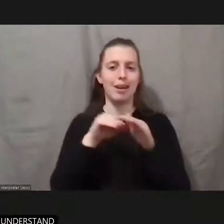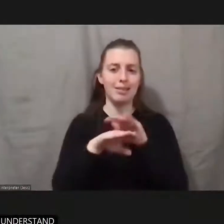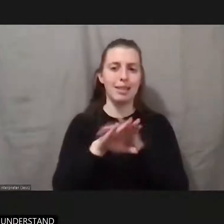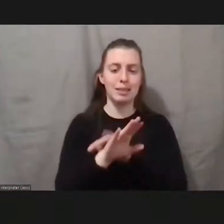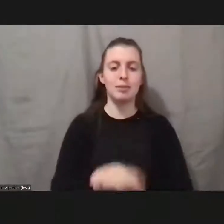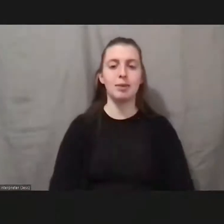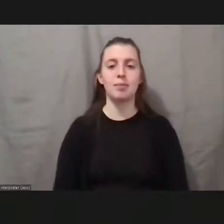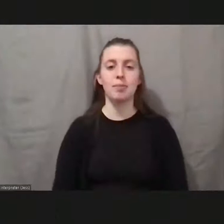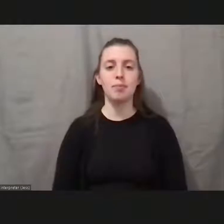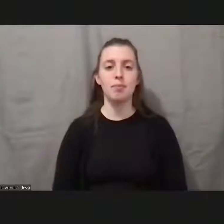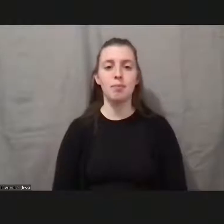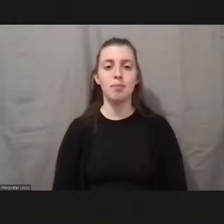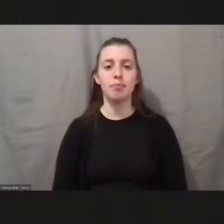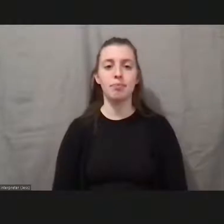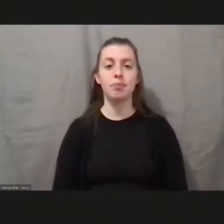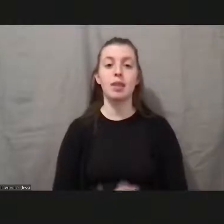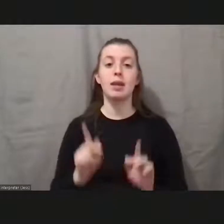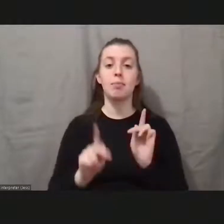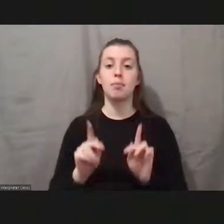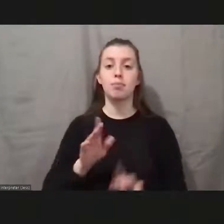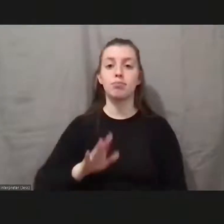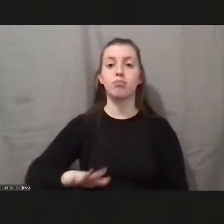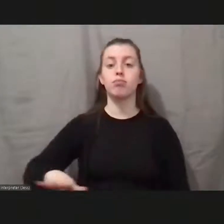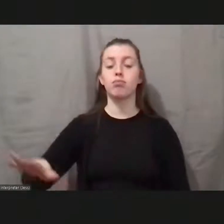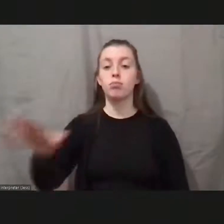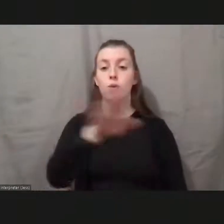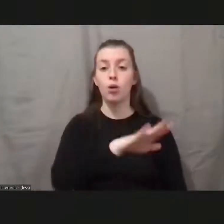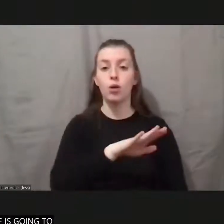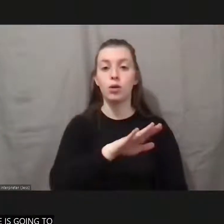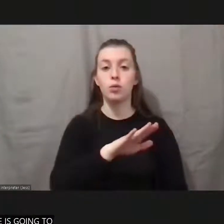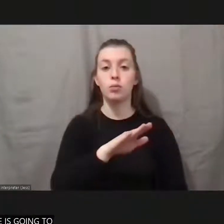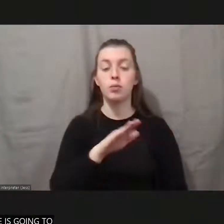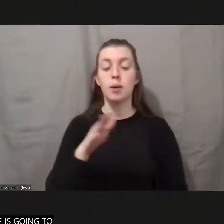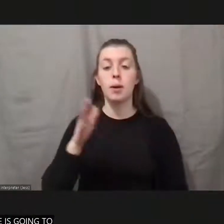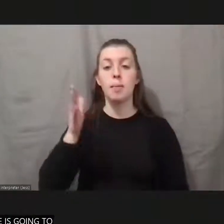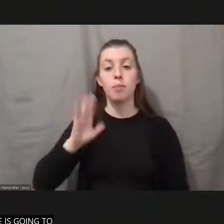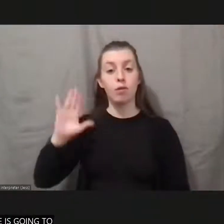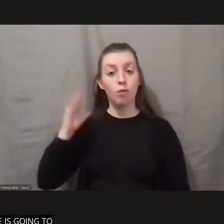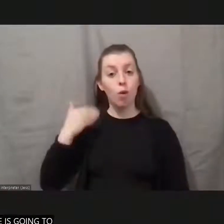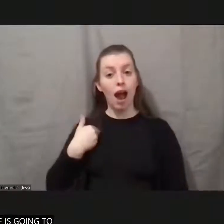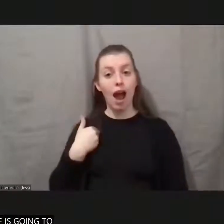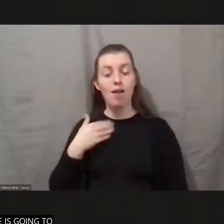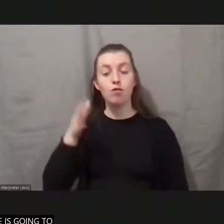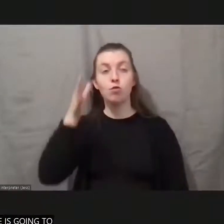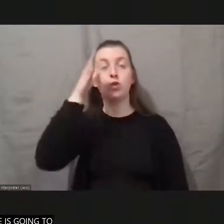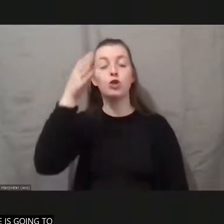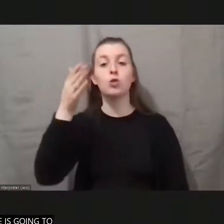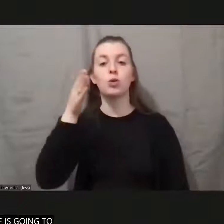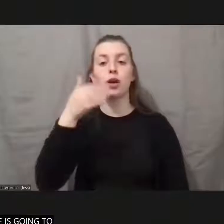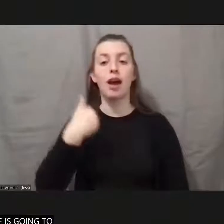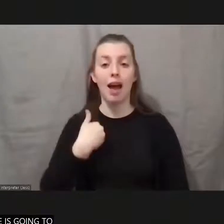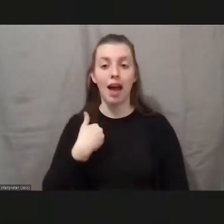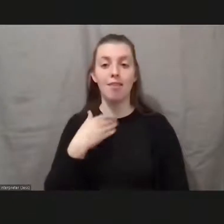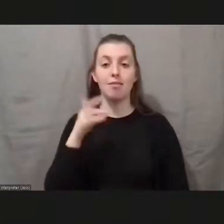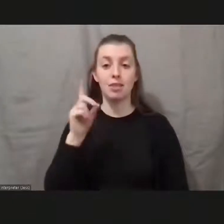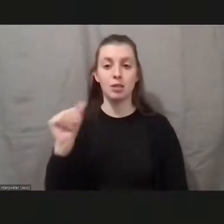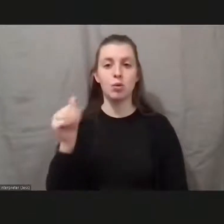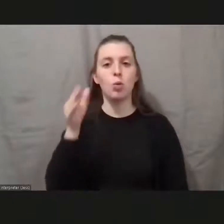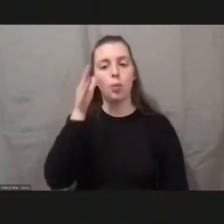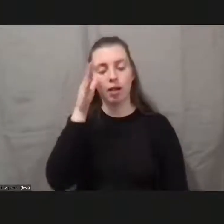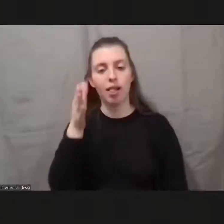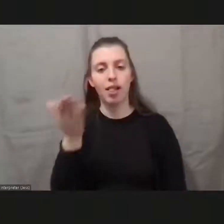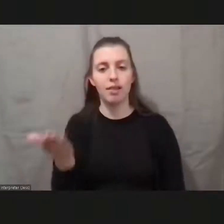life is going to have had, or will have a disability. So we really encourage people